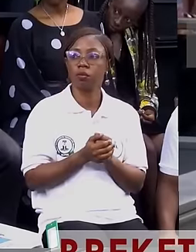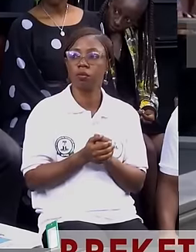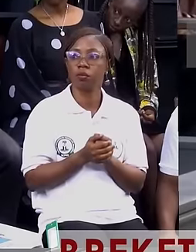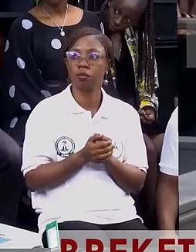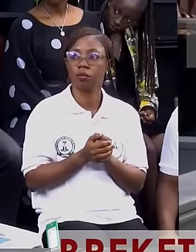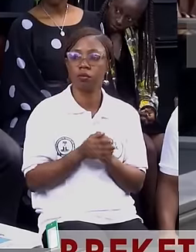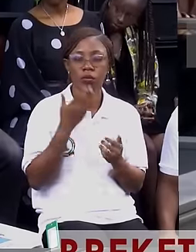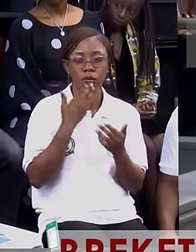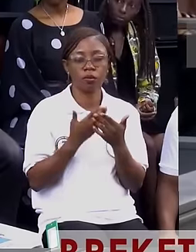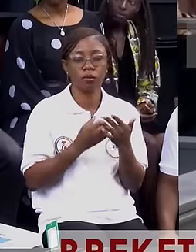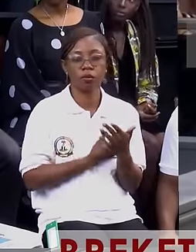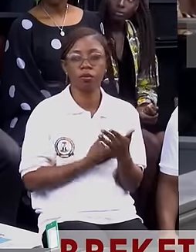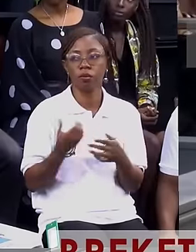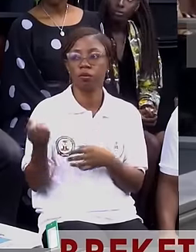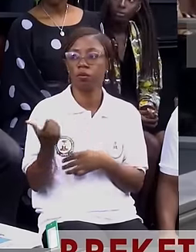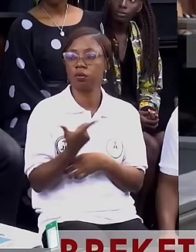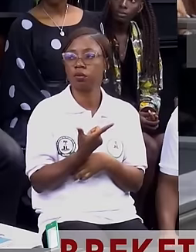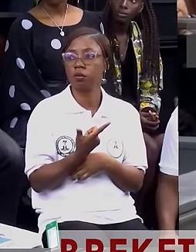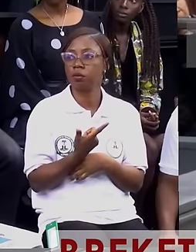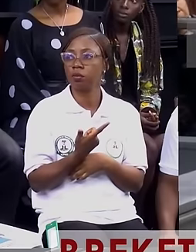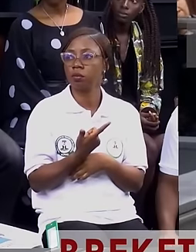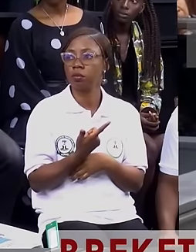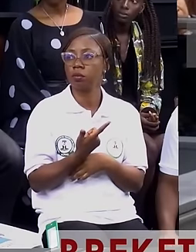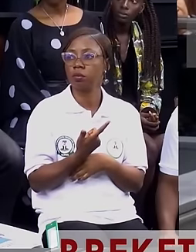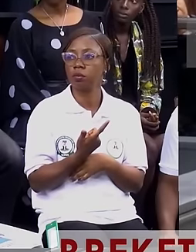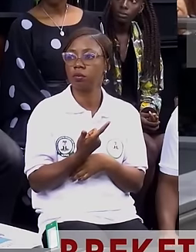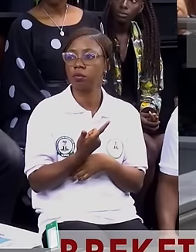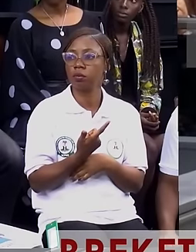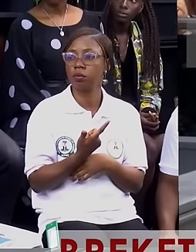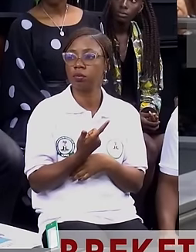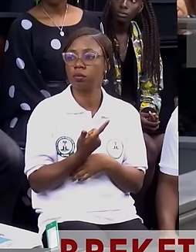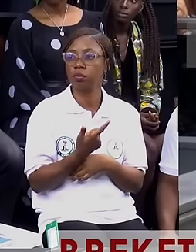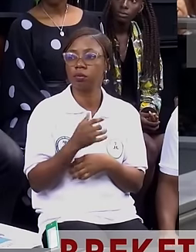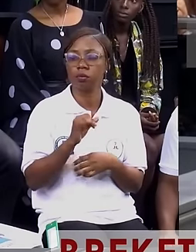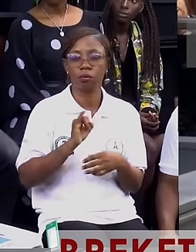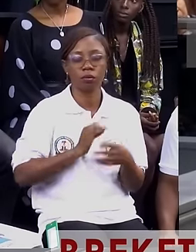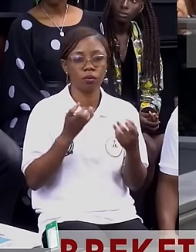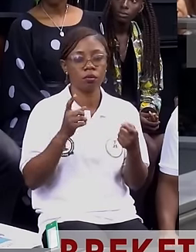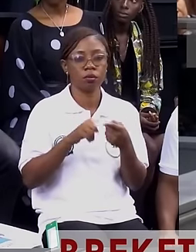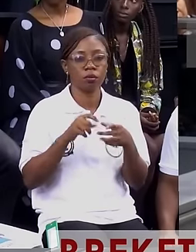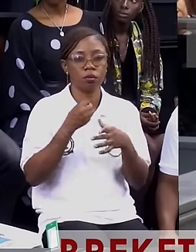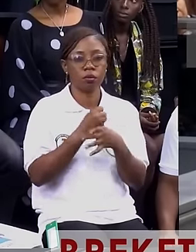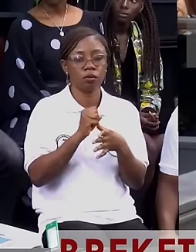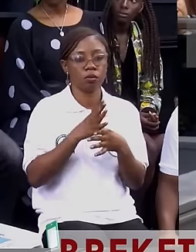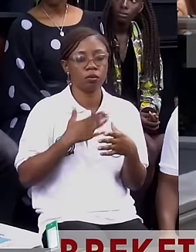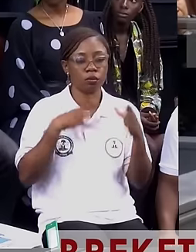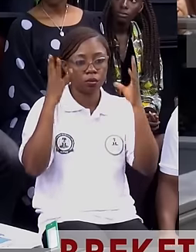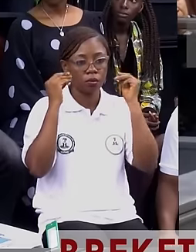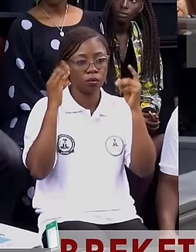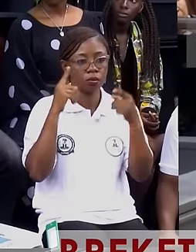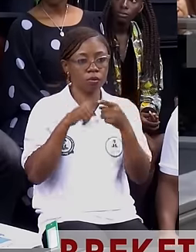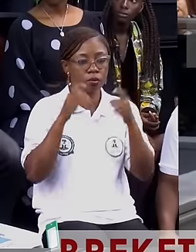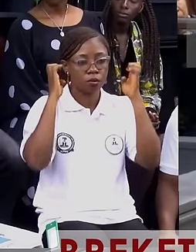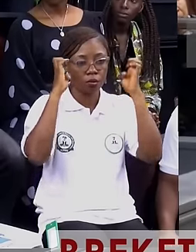president. Good morning, my dear. Good morning, Brekete family. I want to share my experience with everybody to